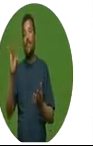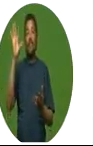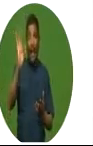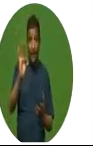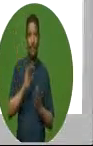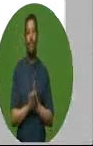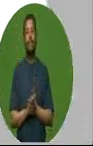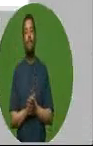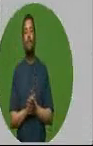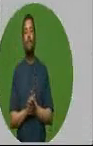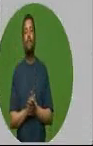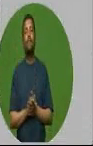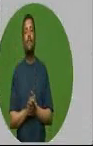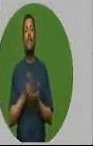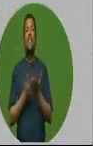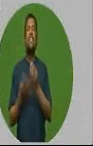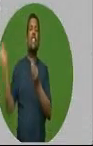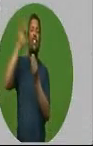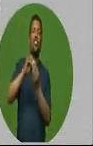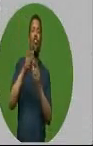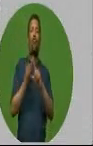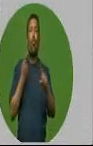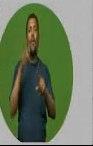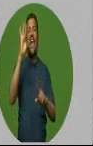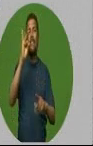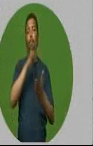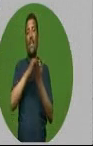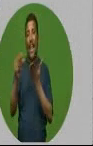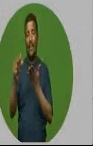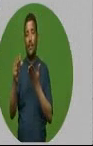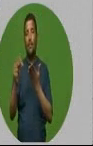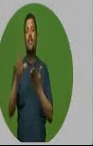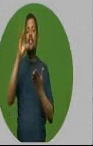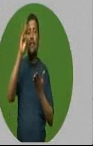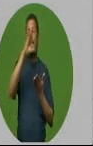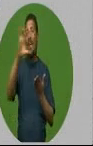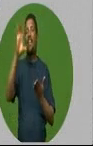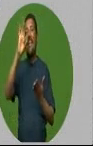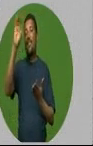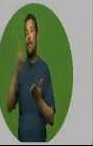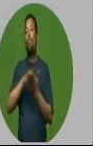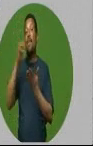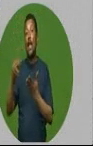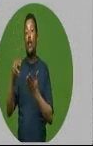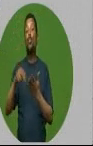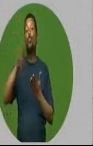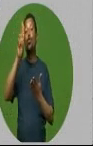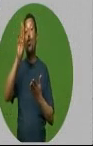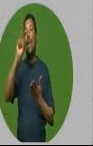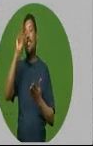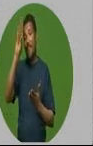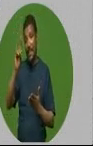1998-9. It increased from 8 billion and 790 million